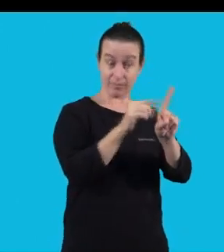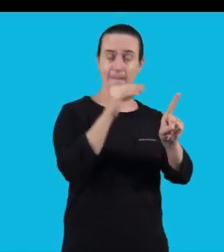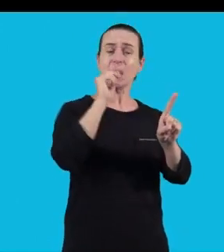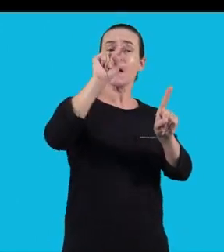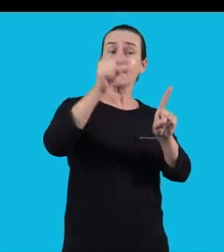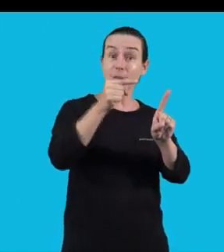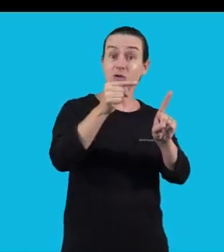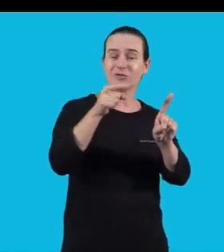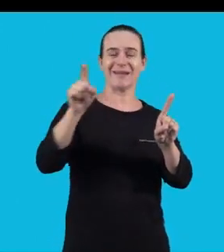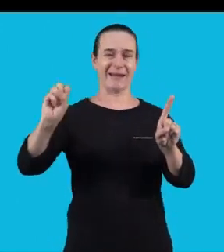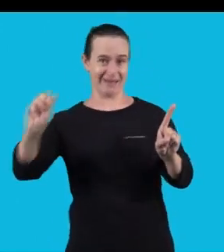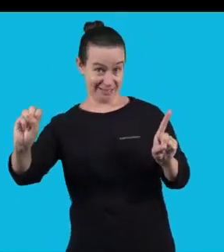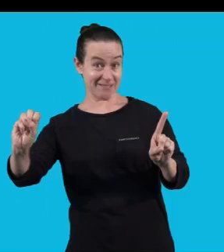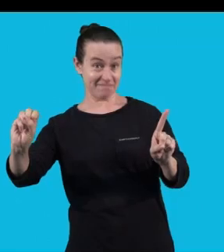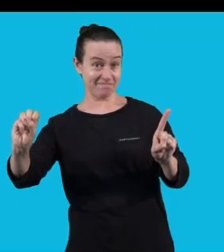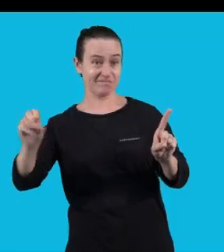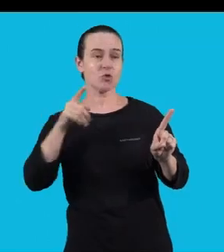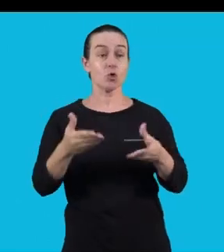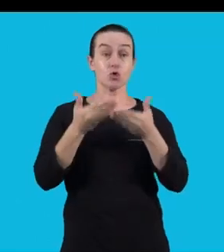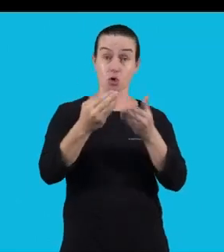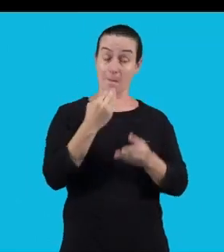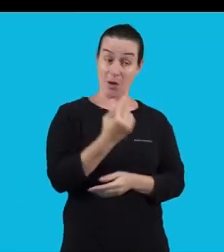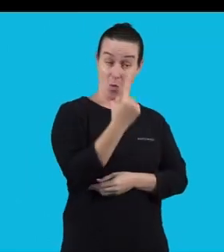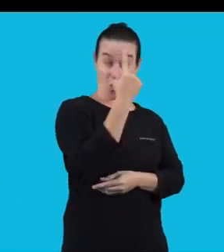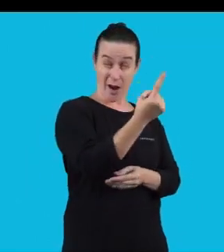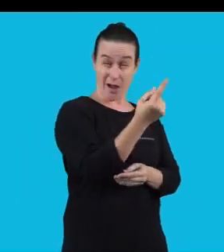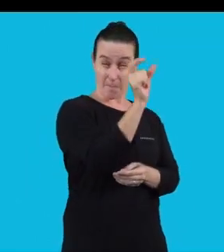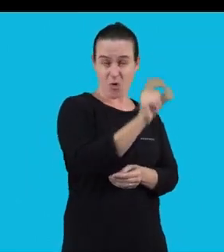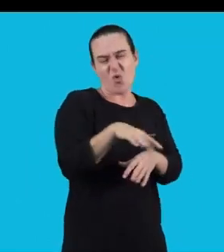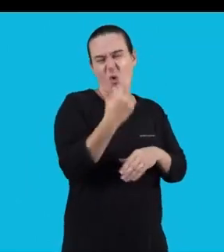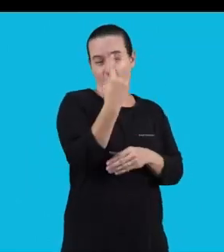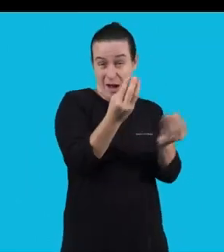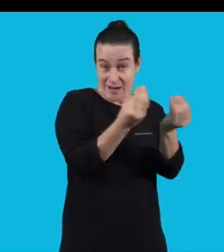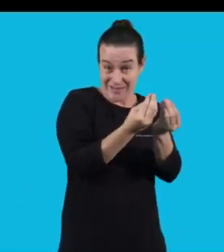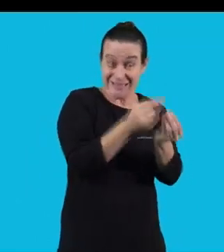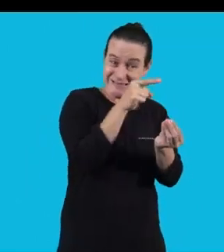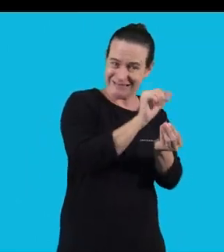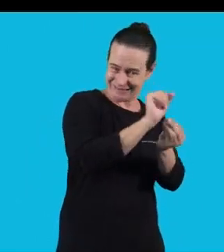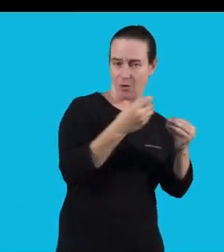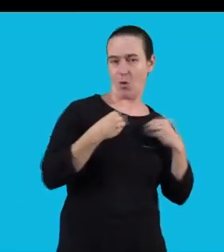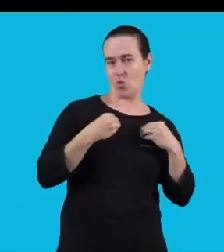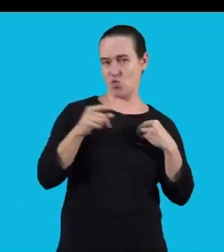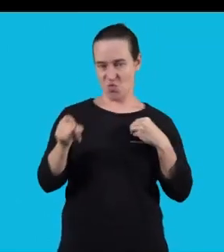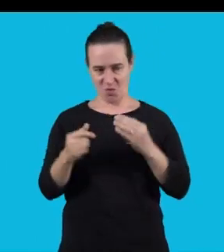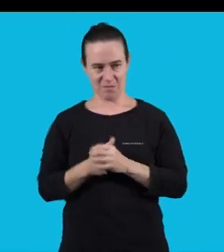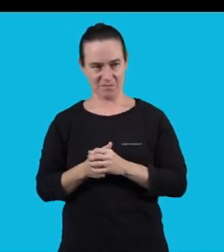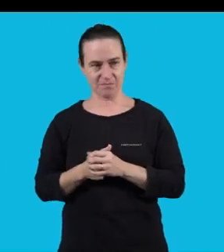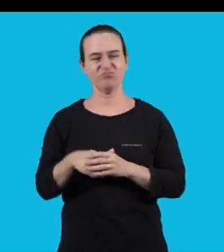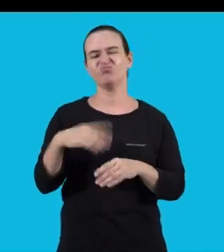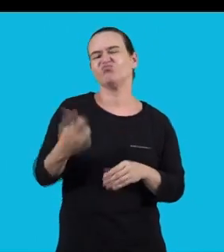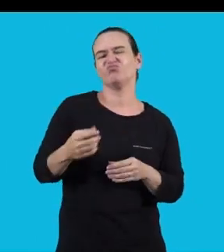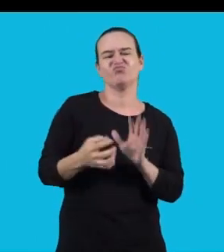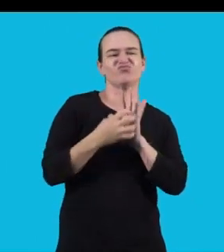an apostrophe followed by an S to show that one person or thing owns something. In the example,